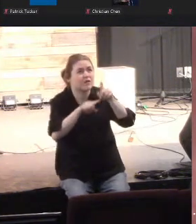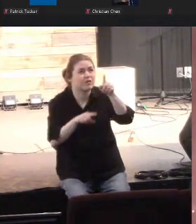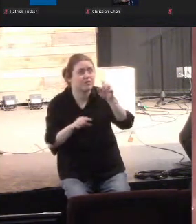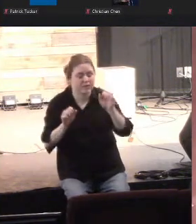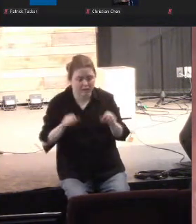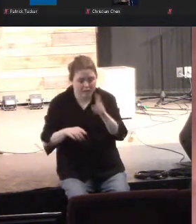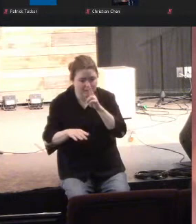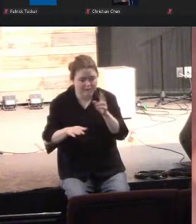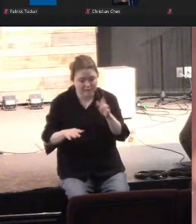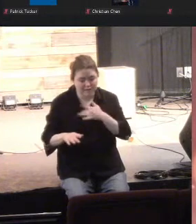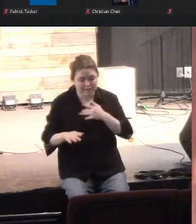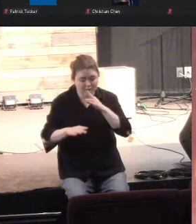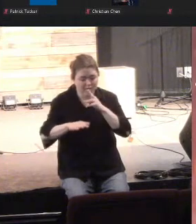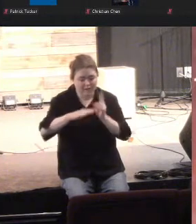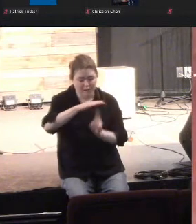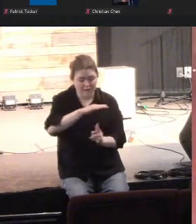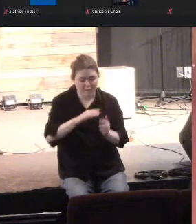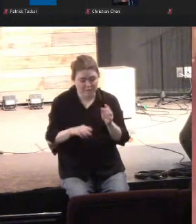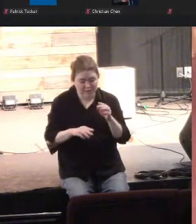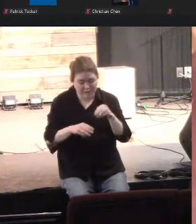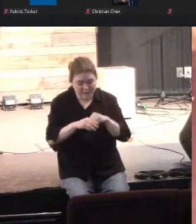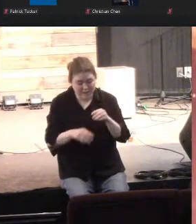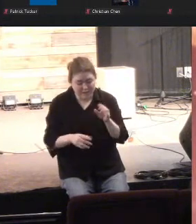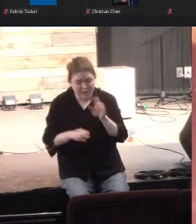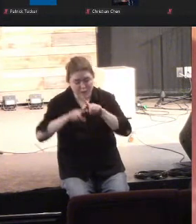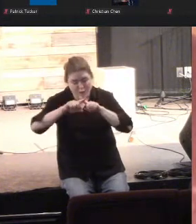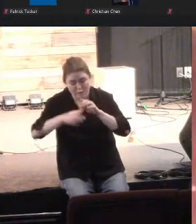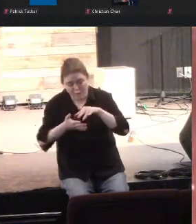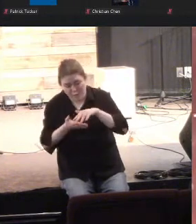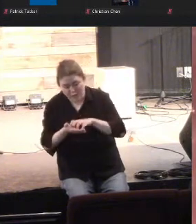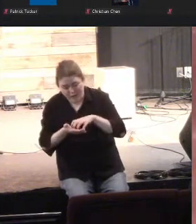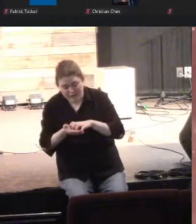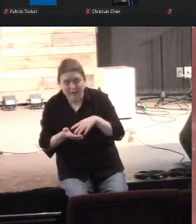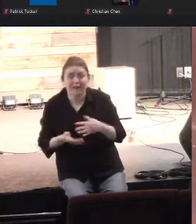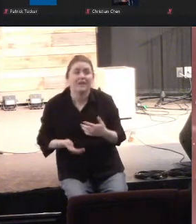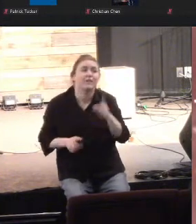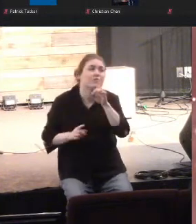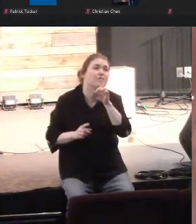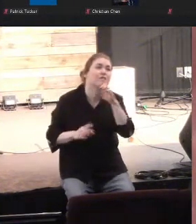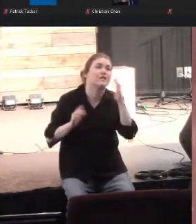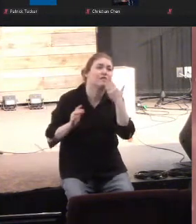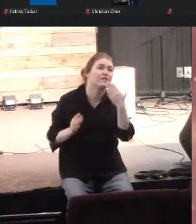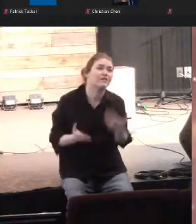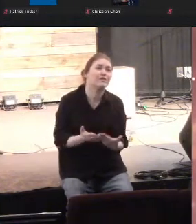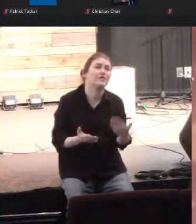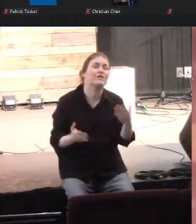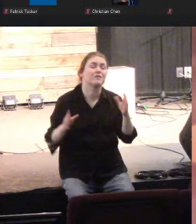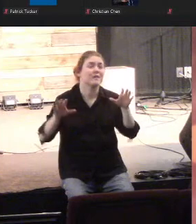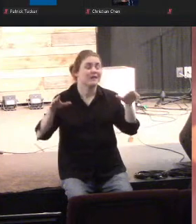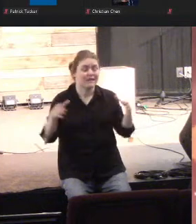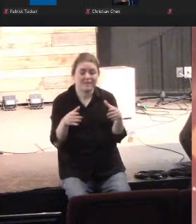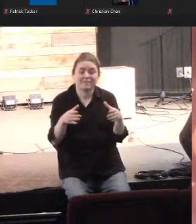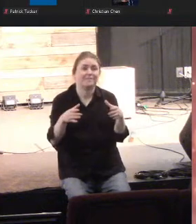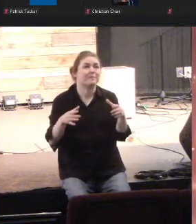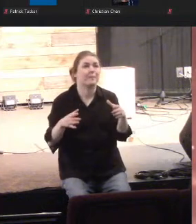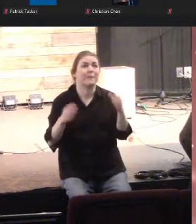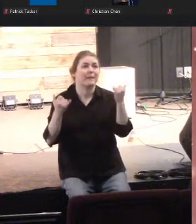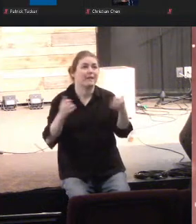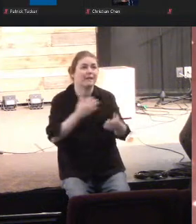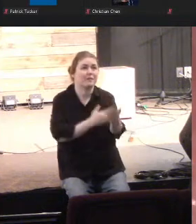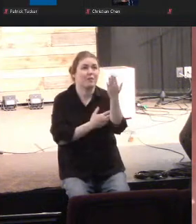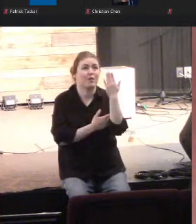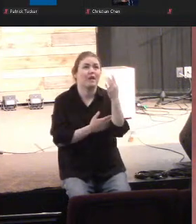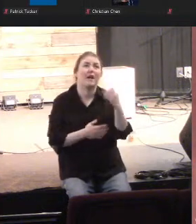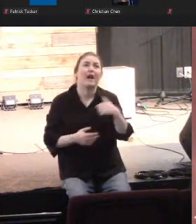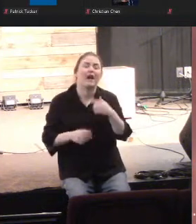at all time, God. And so anyway, we love you so much. It's so great to be together this morning. I pray, Father, that if we need to be comforted this morning, God, you'll comfort